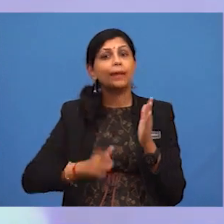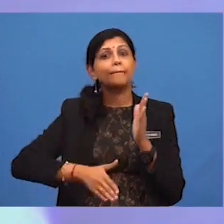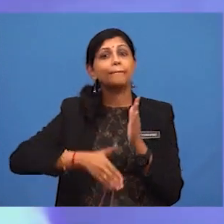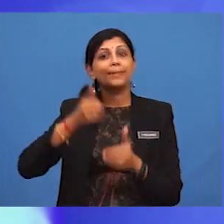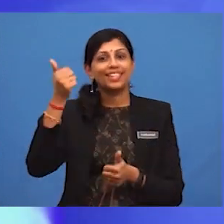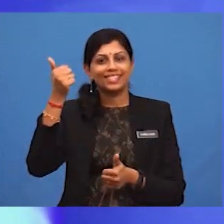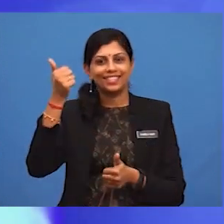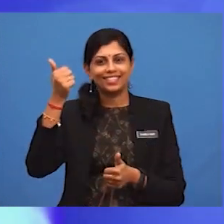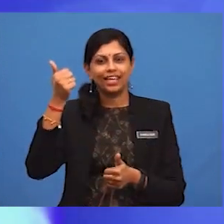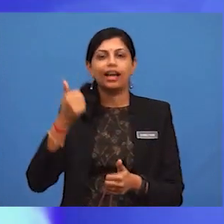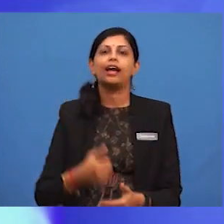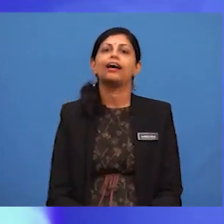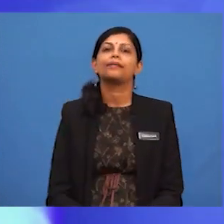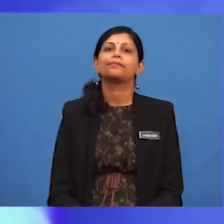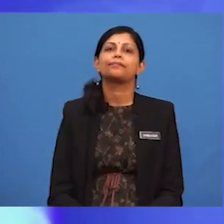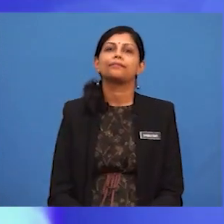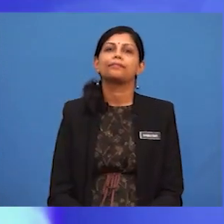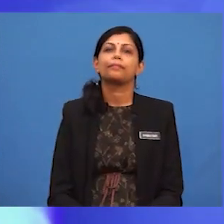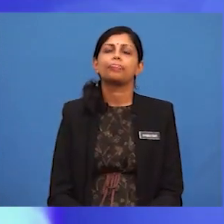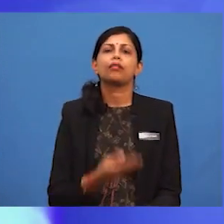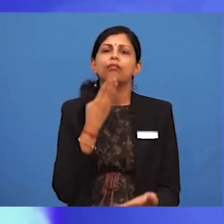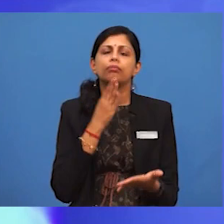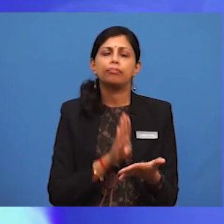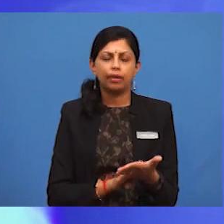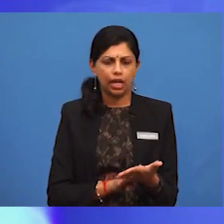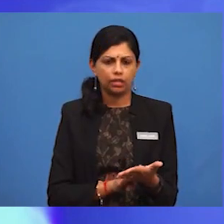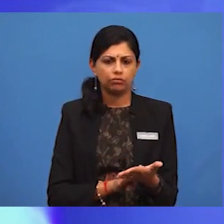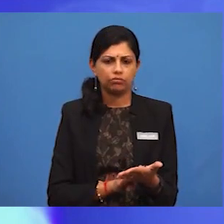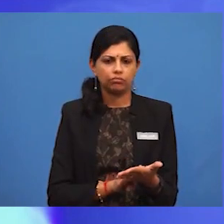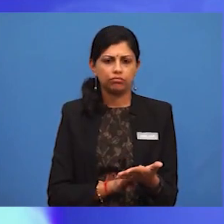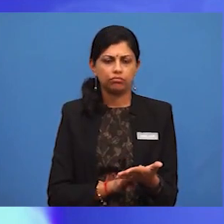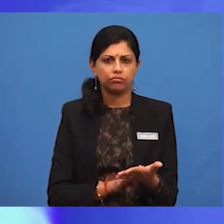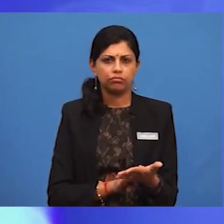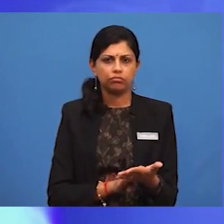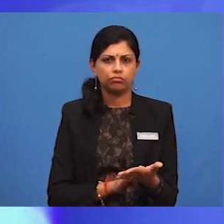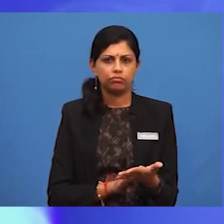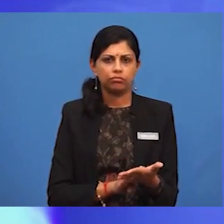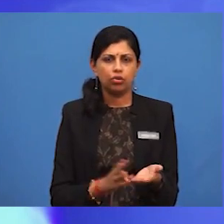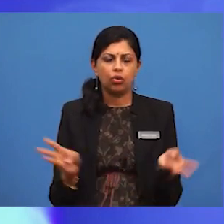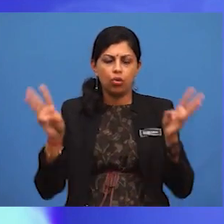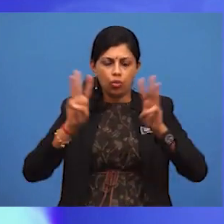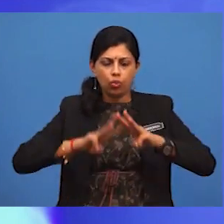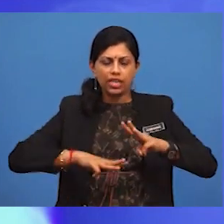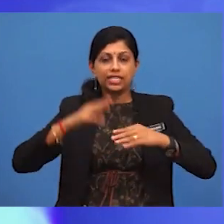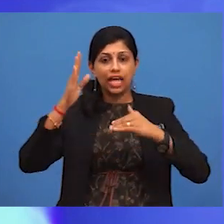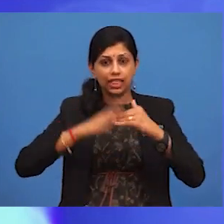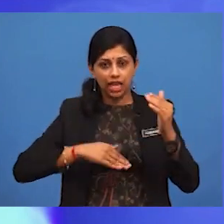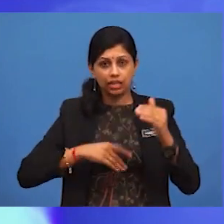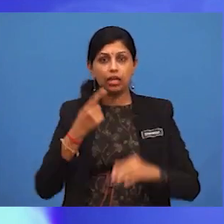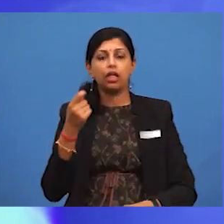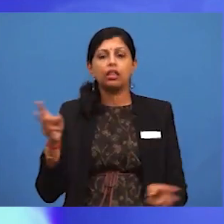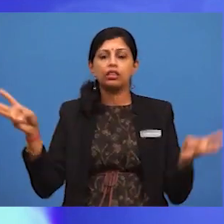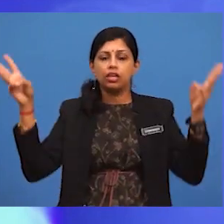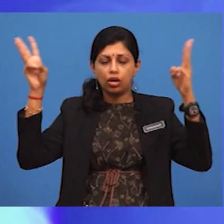best. For the word bad, comparative, worse than, superlative form, the